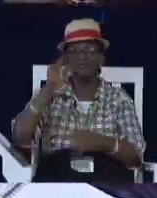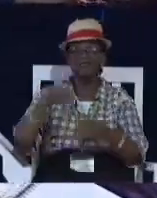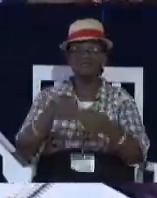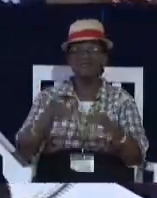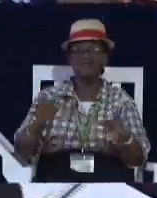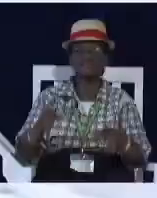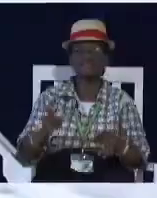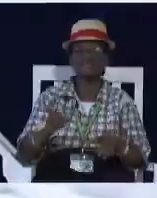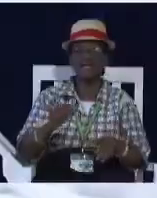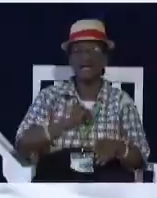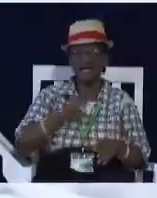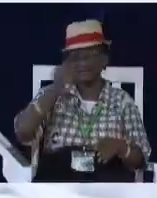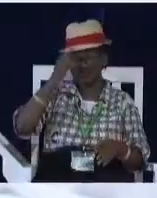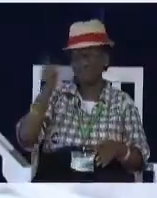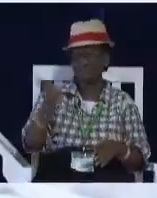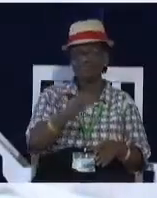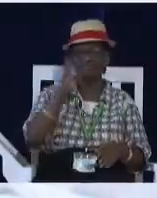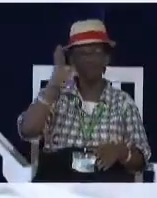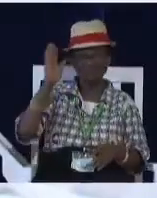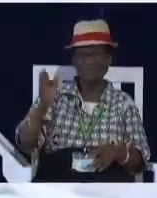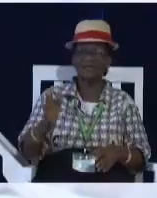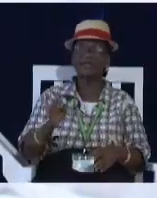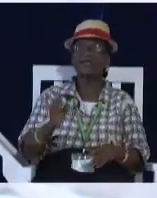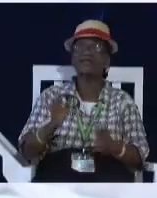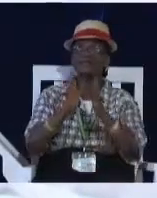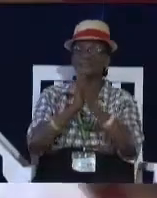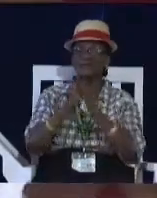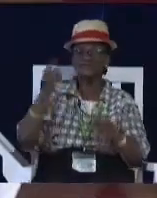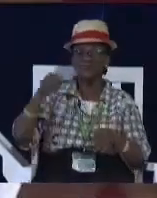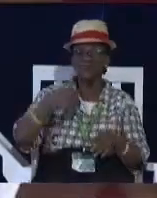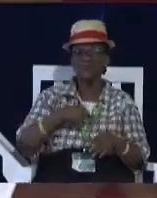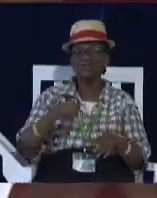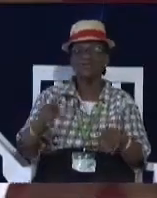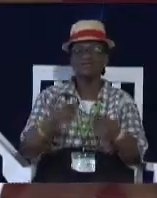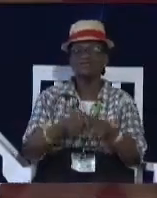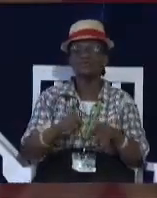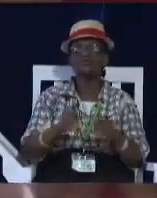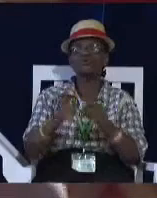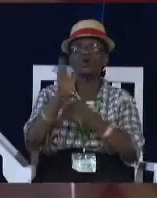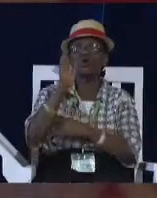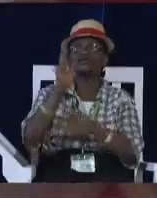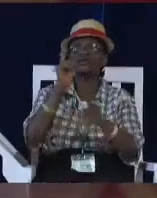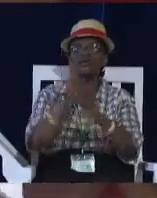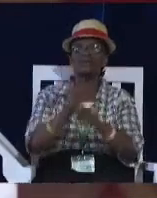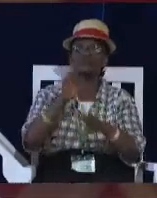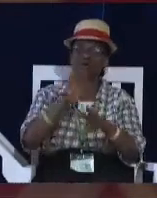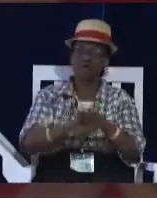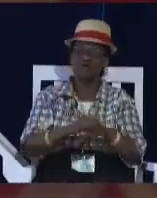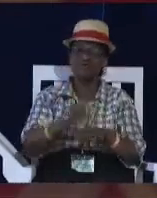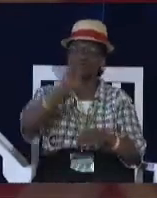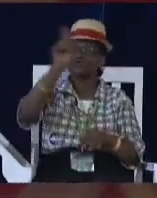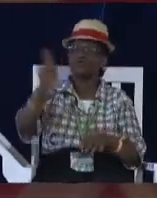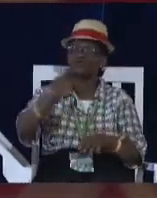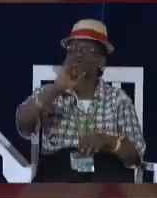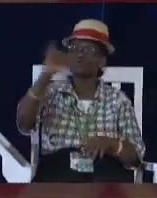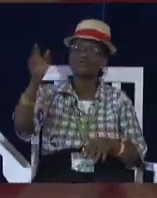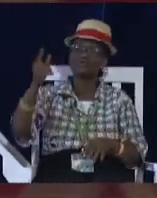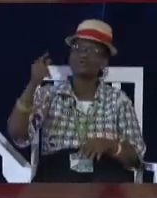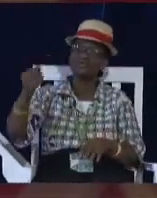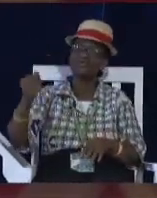So God kept on using the old method of sending his